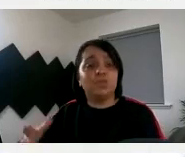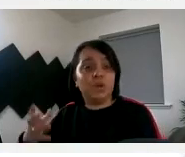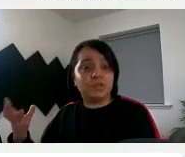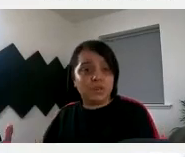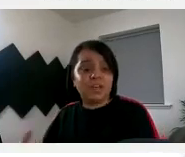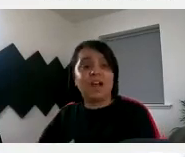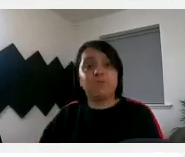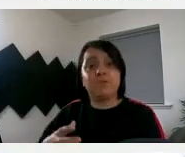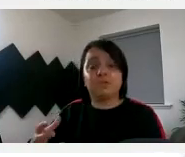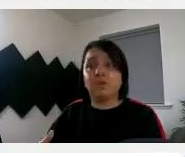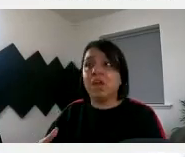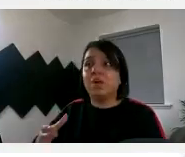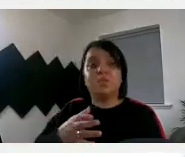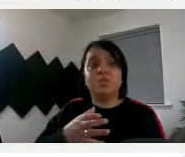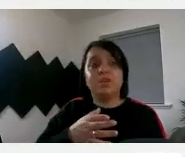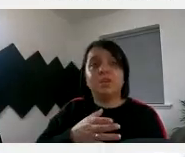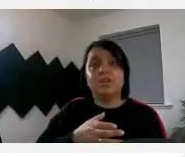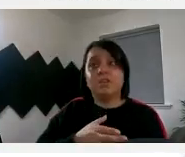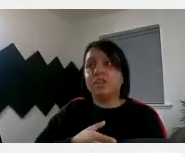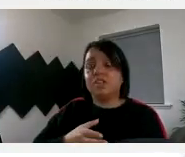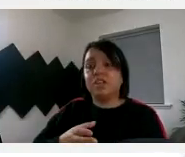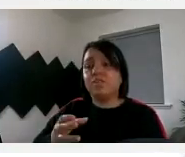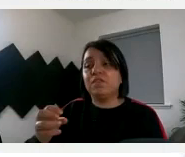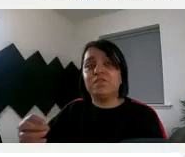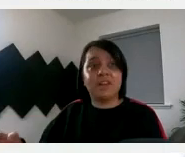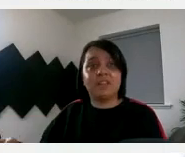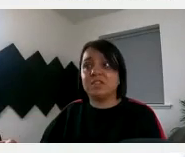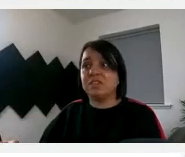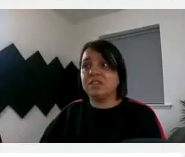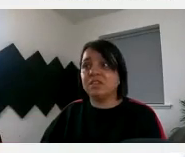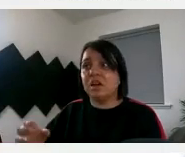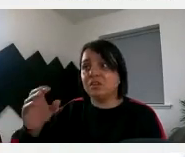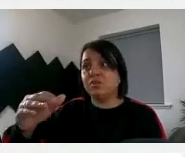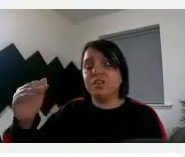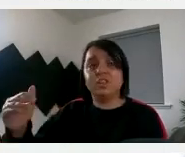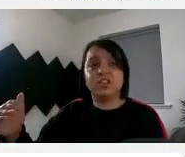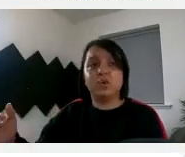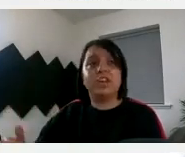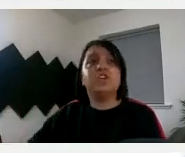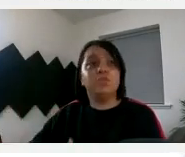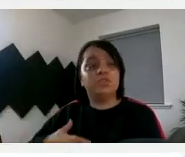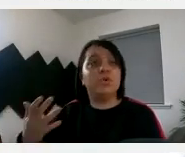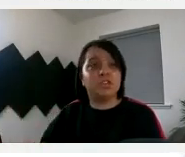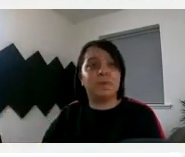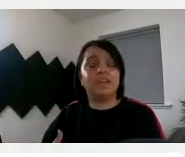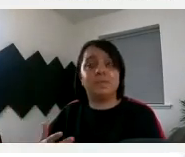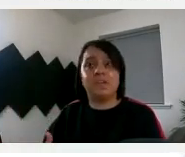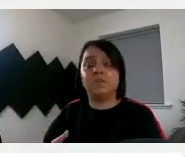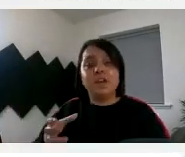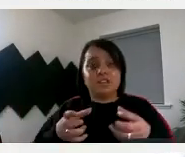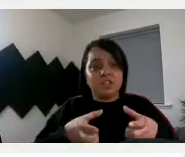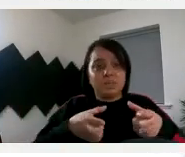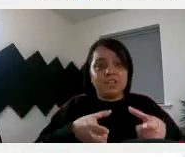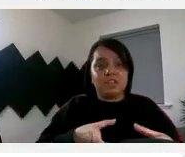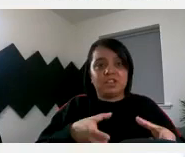certain words mean and how people talk. But like I said, if your friends are talking a certain way, you would just automatically pick it up.